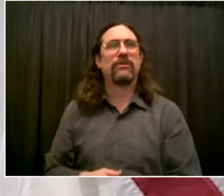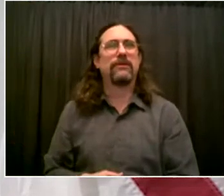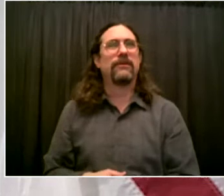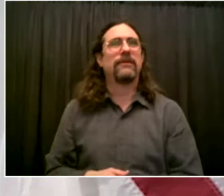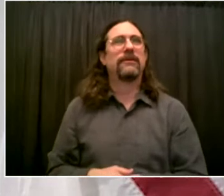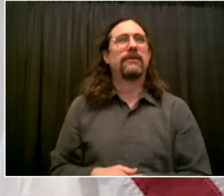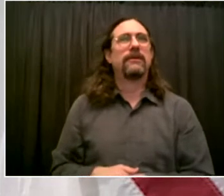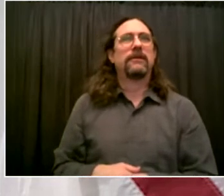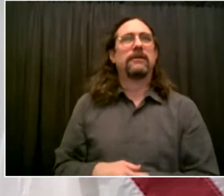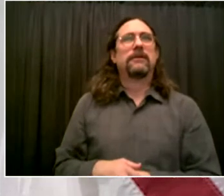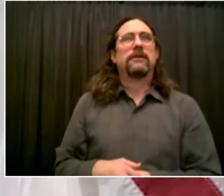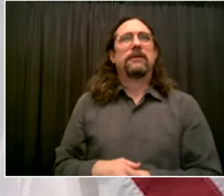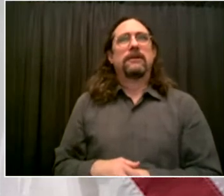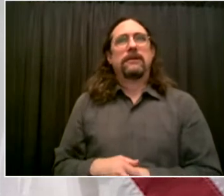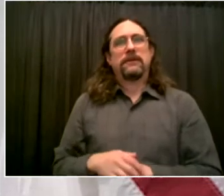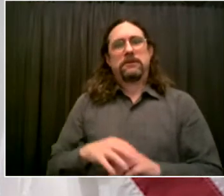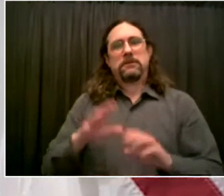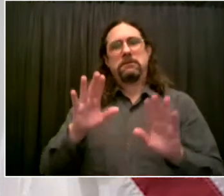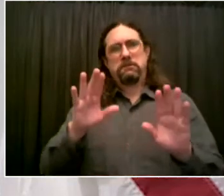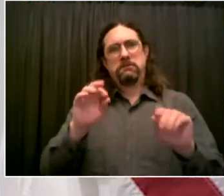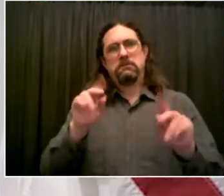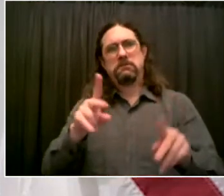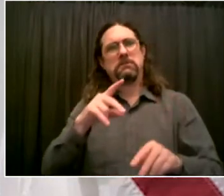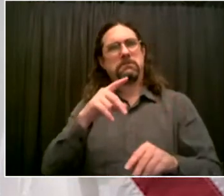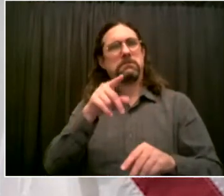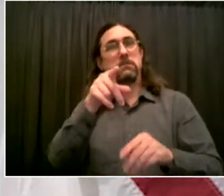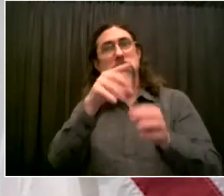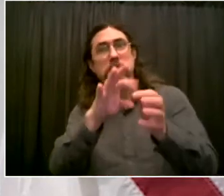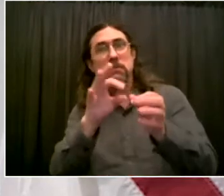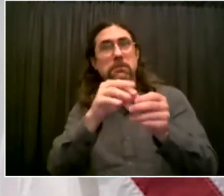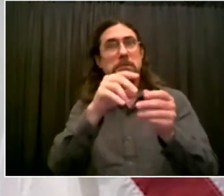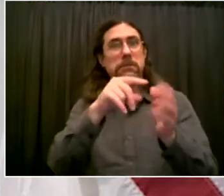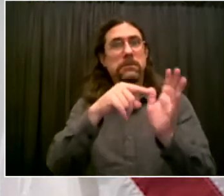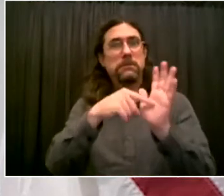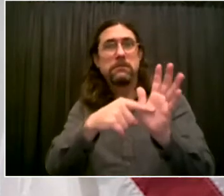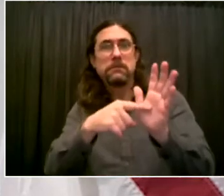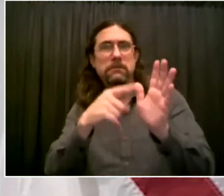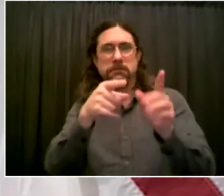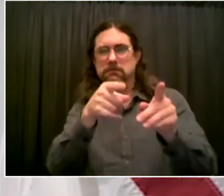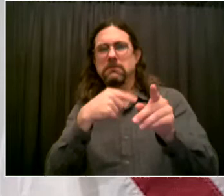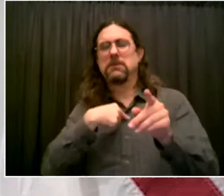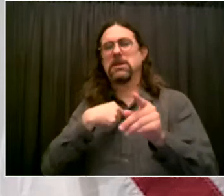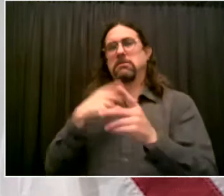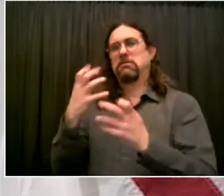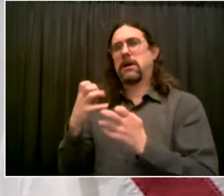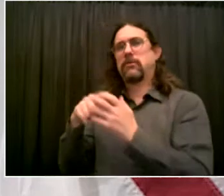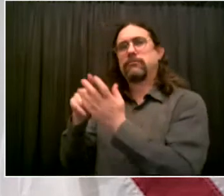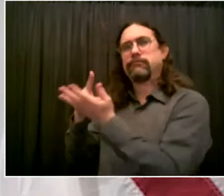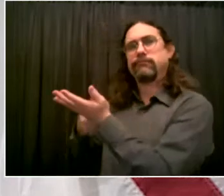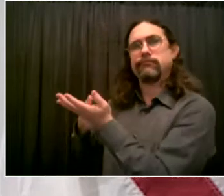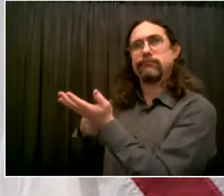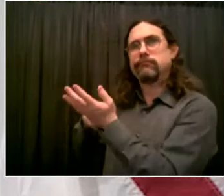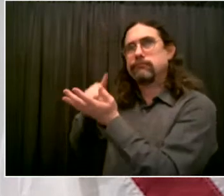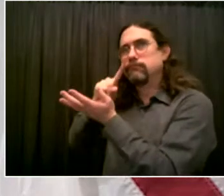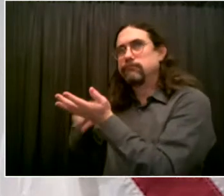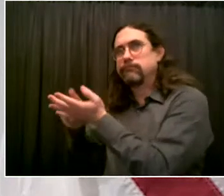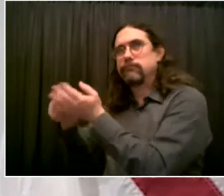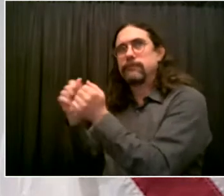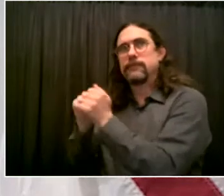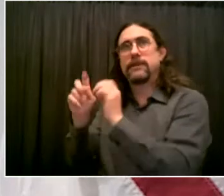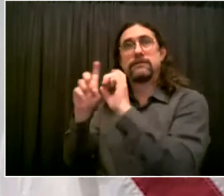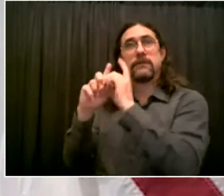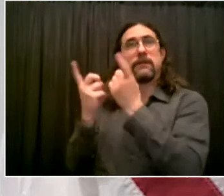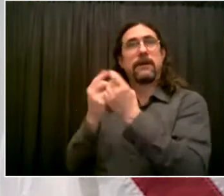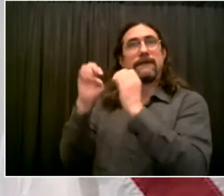in-person instruction. That certainly is what we want and what we need. Kids being in the school building means